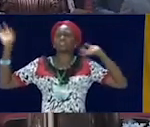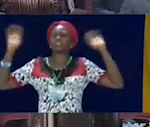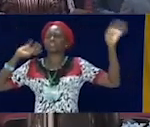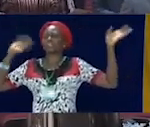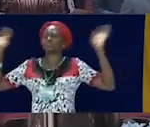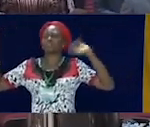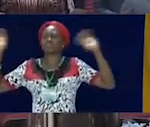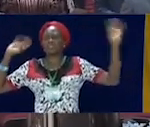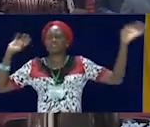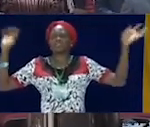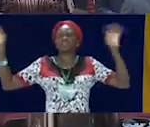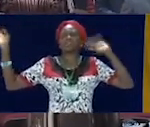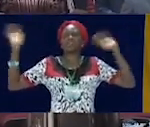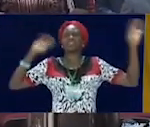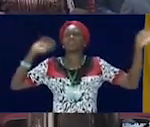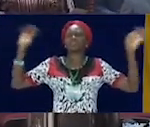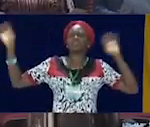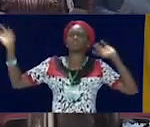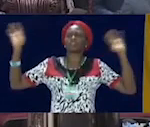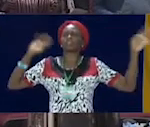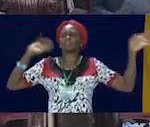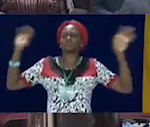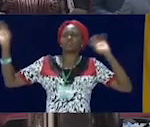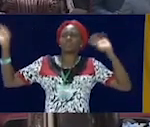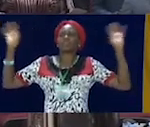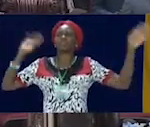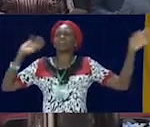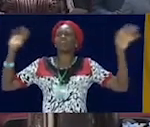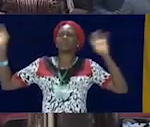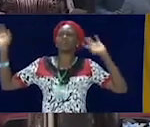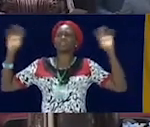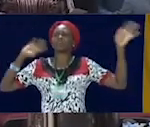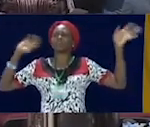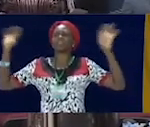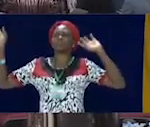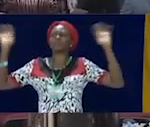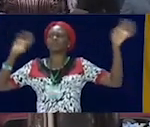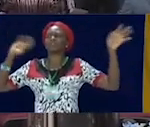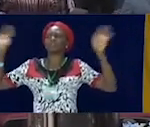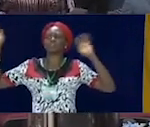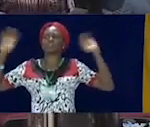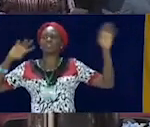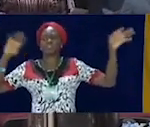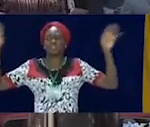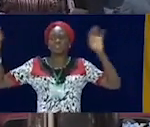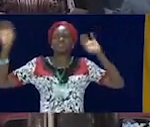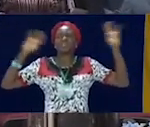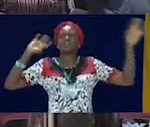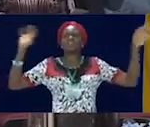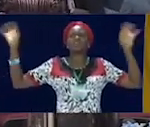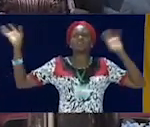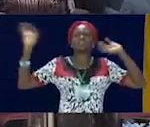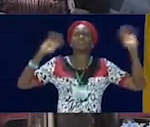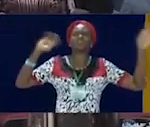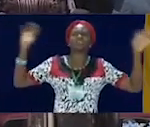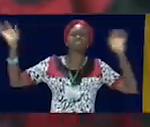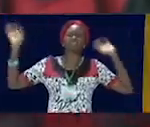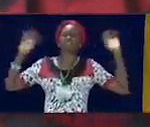Hallelujah. Hallelujah. Hallelujah. Hiro mokurundre. Hekeke dara